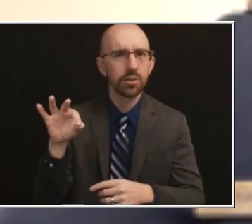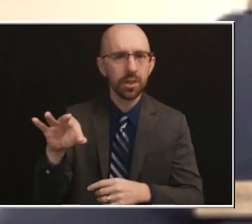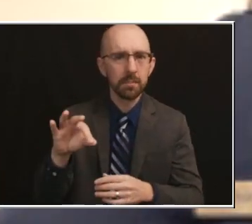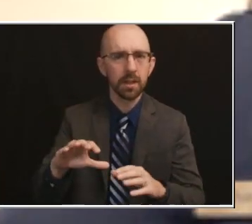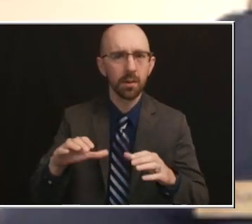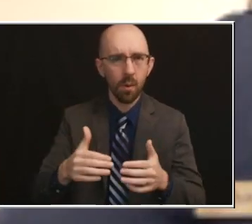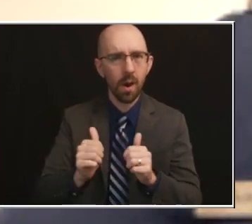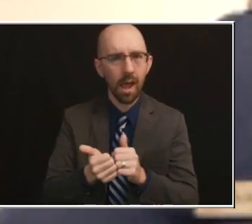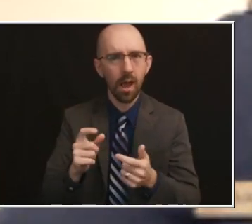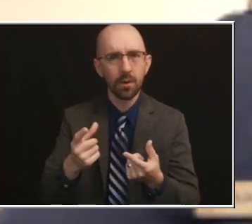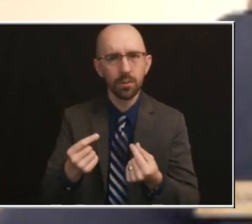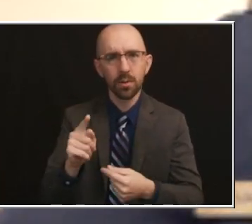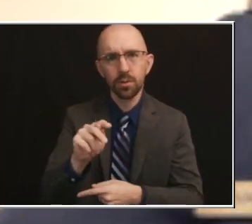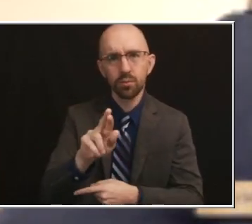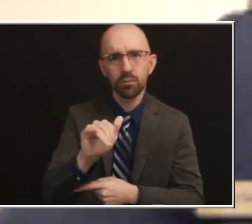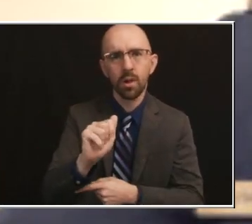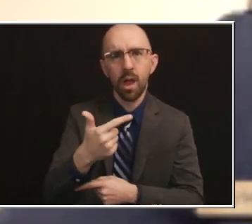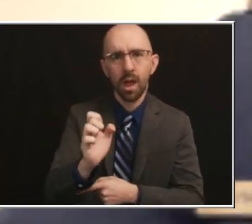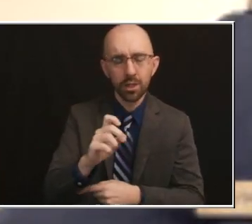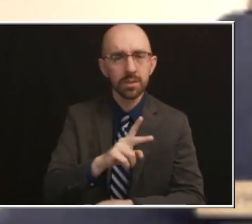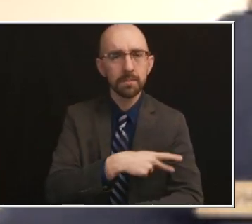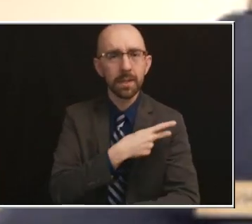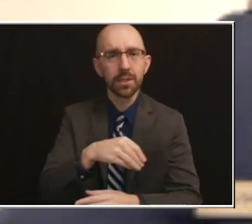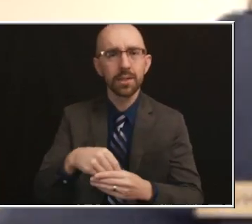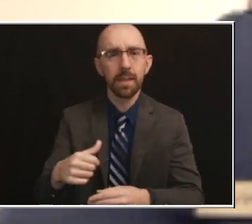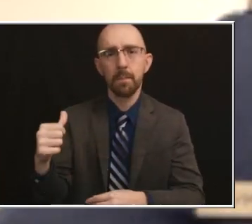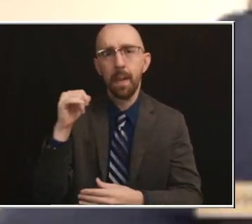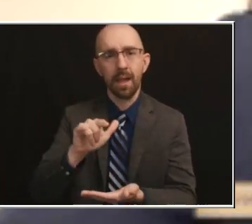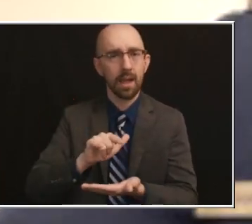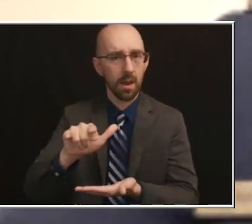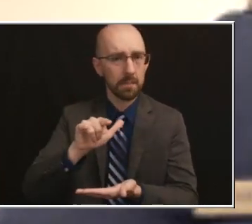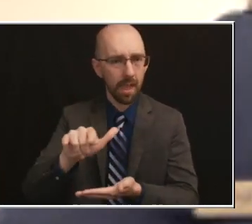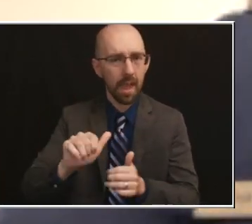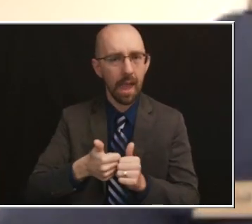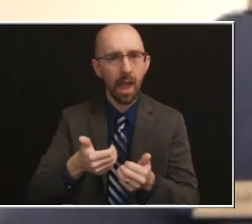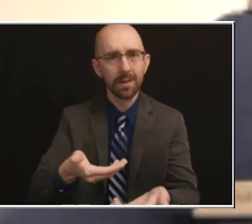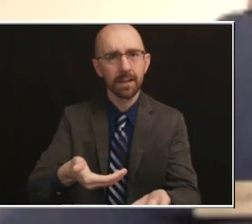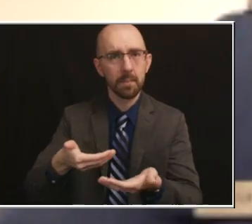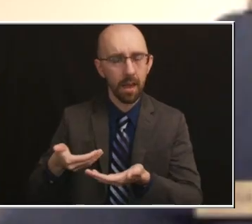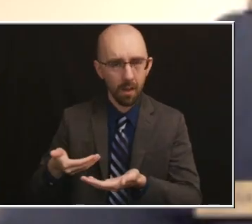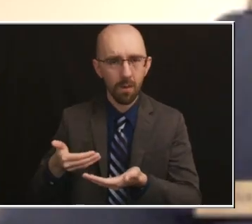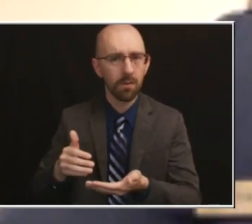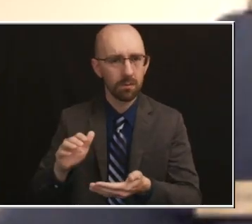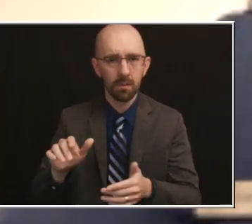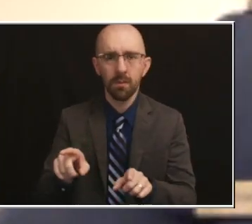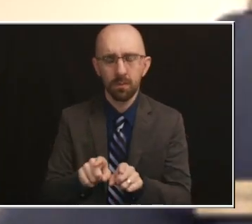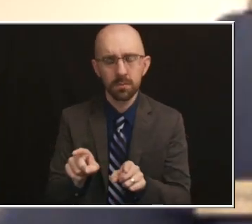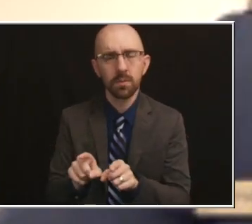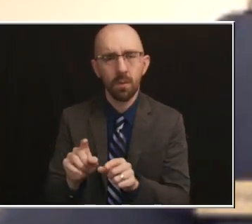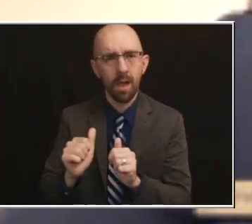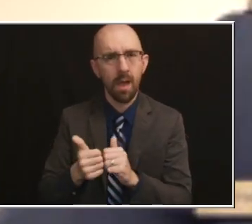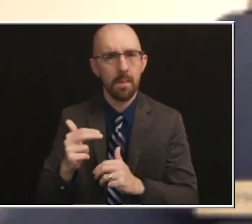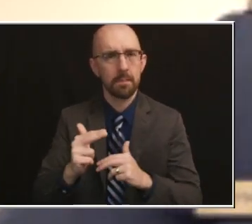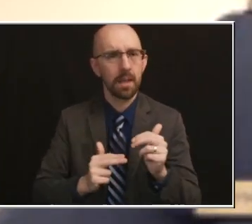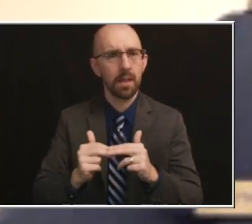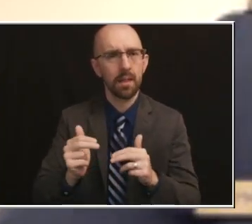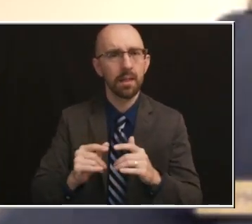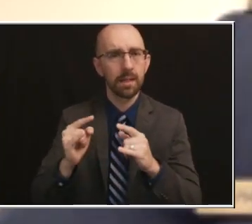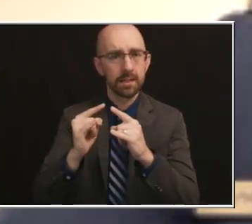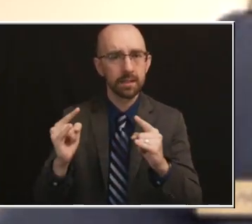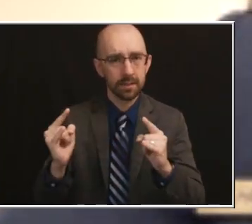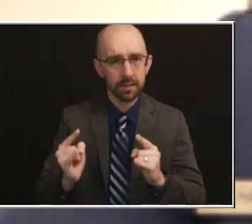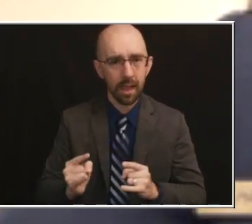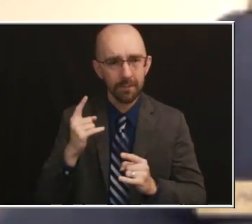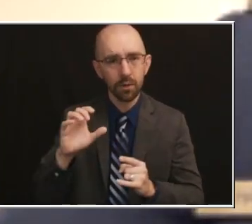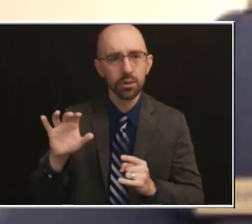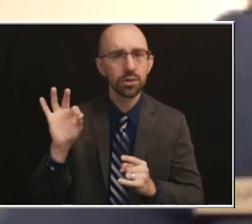do triage, how to put patients in the back of an airplane, how to take them out, how to also build a chapel tent in a 50-bed